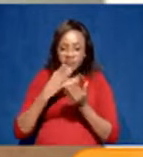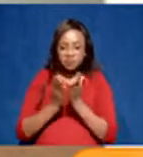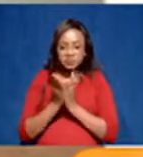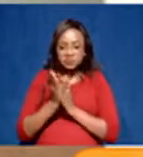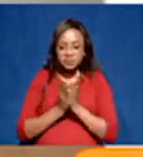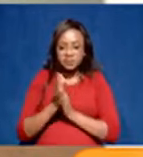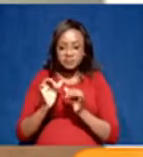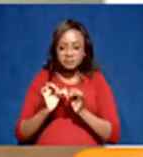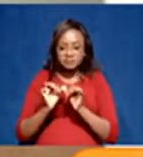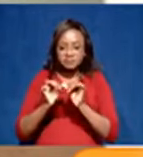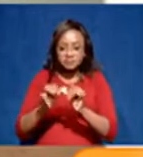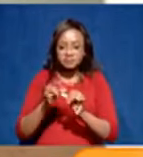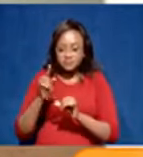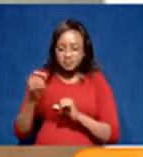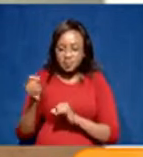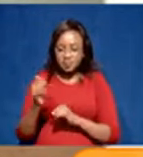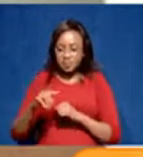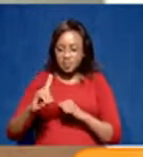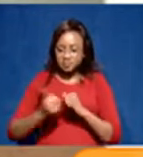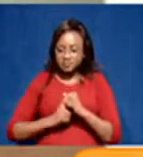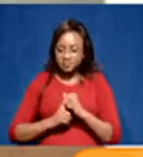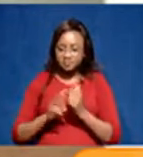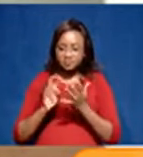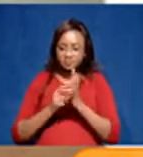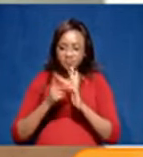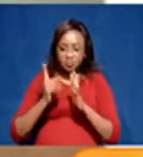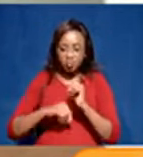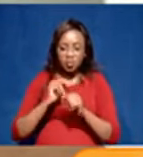6 months. That the national government is going to